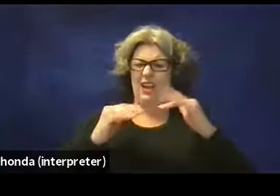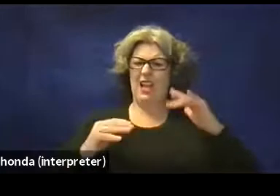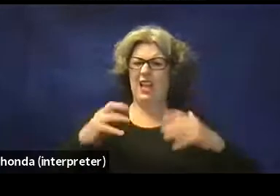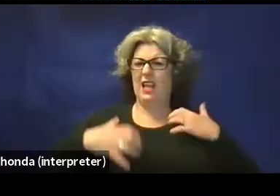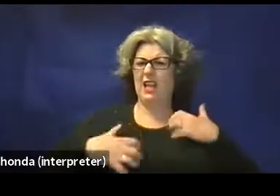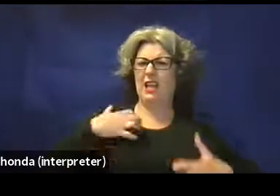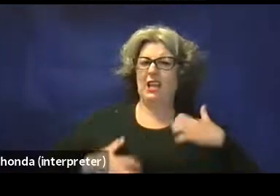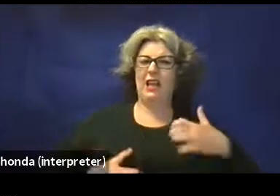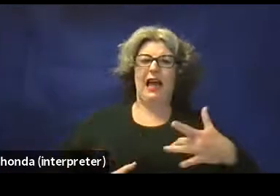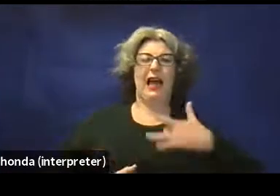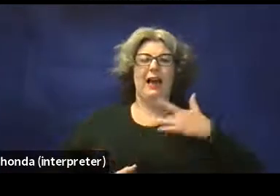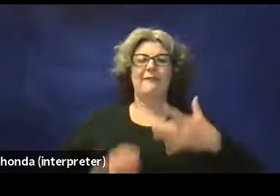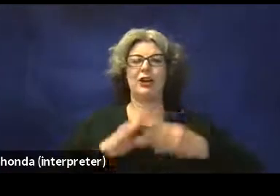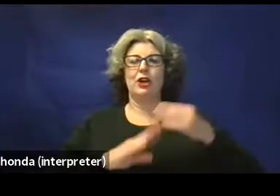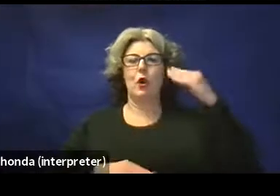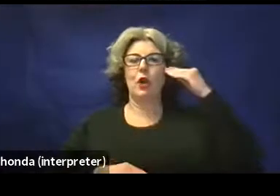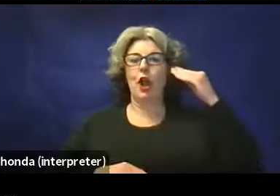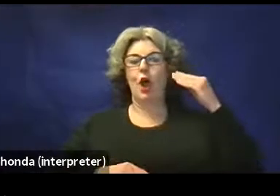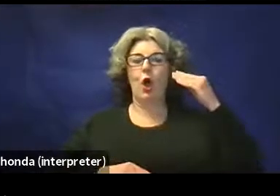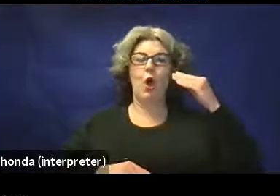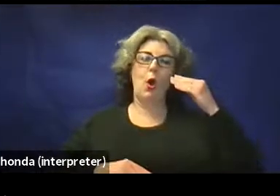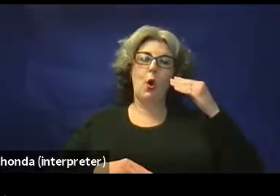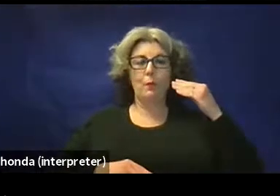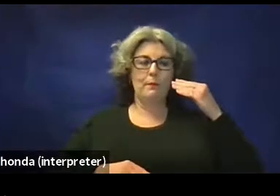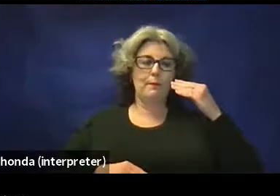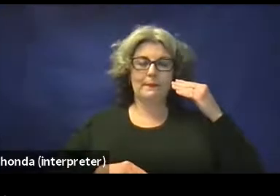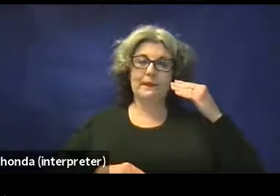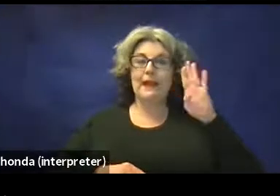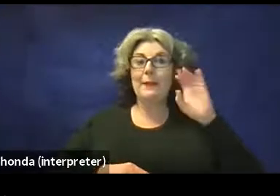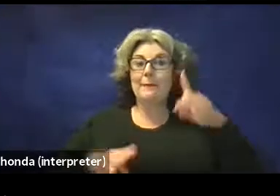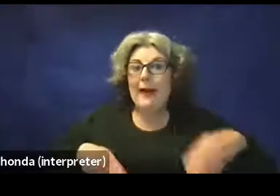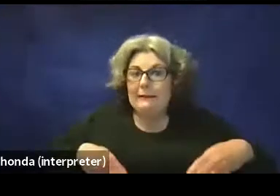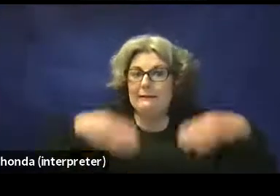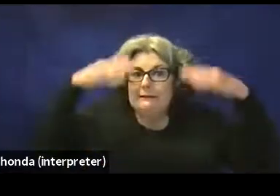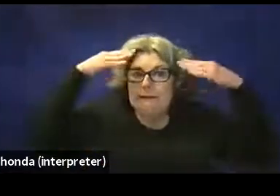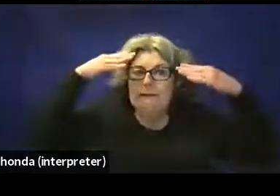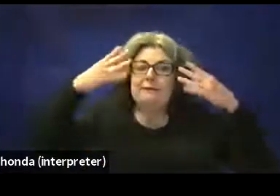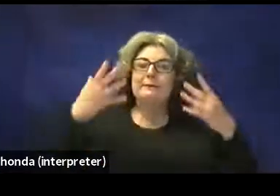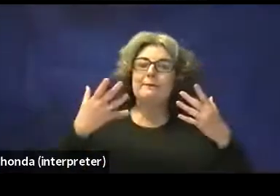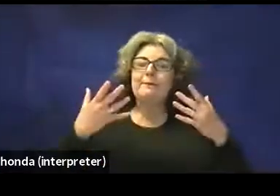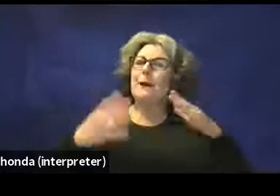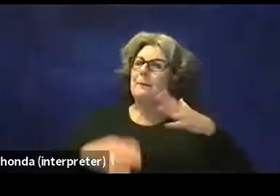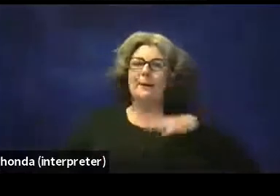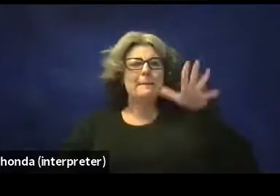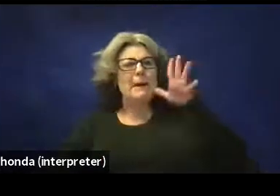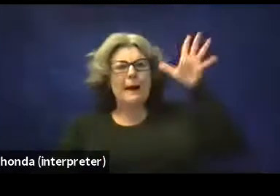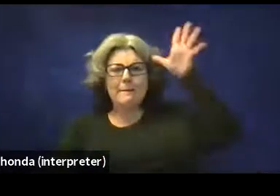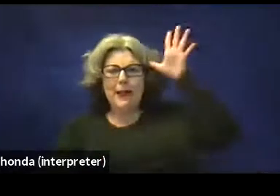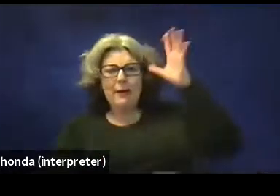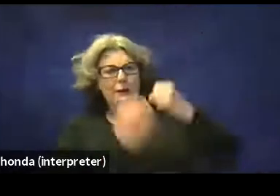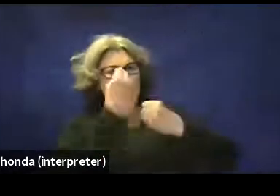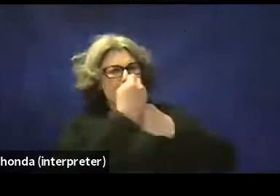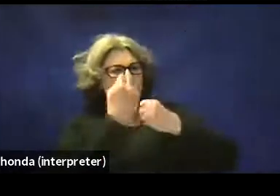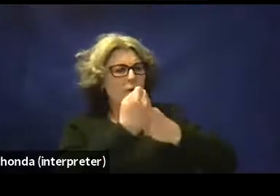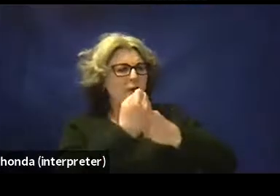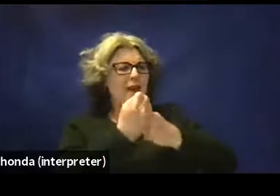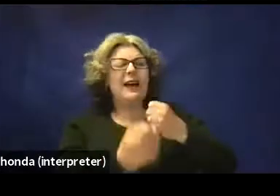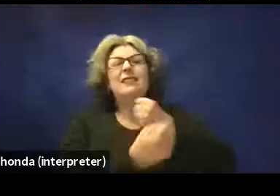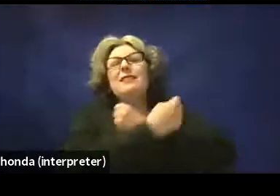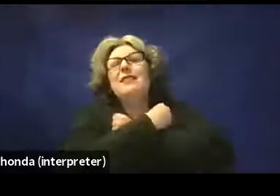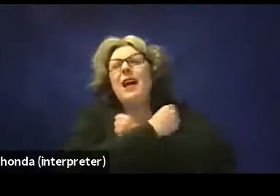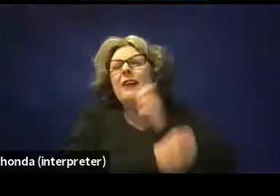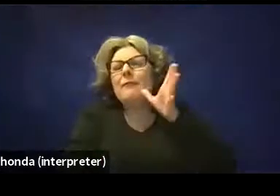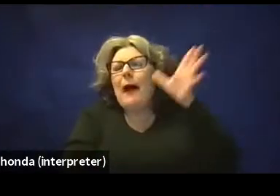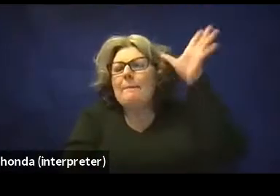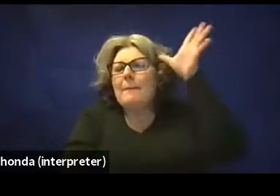like going home and just crawling under the bed. And I had parents that were supportive, loved my parents, but